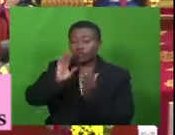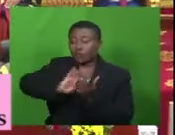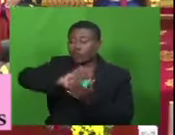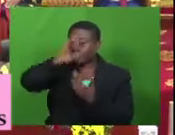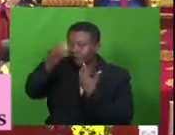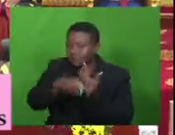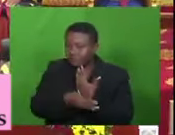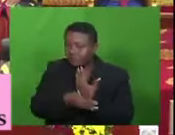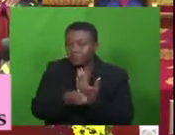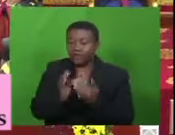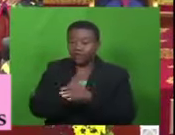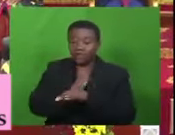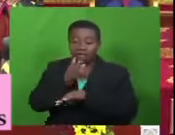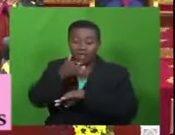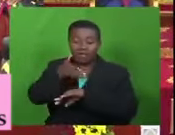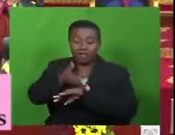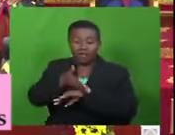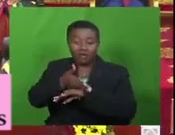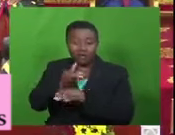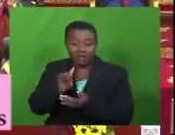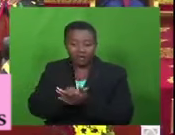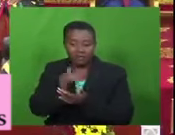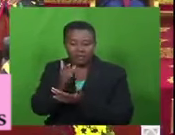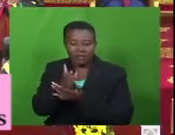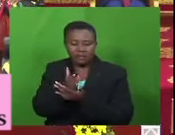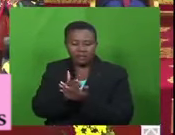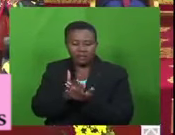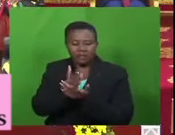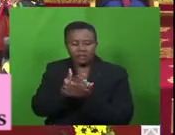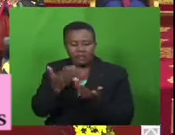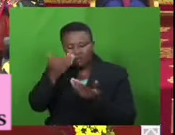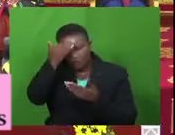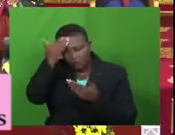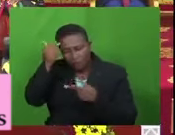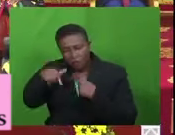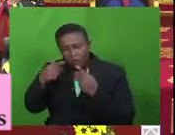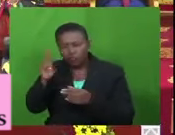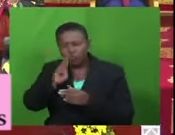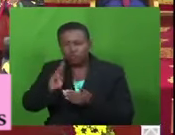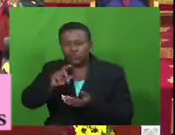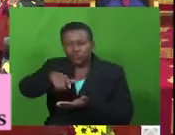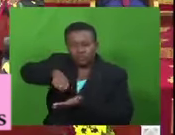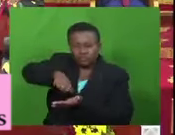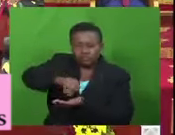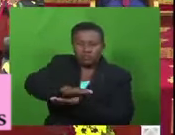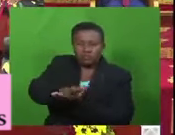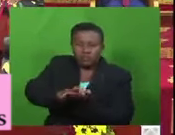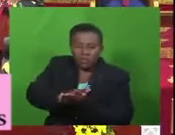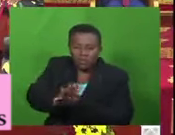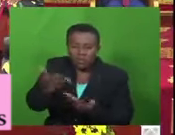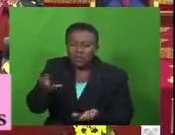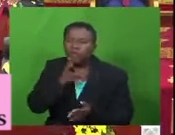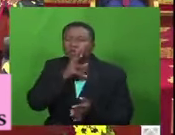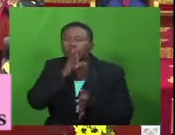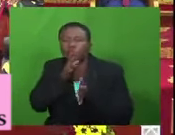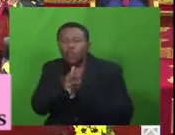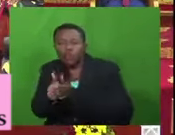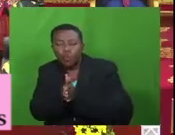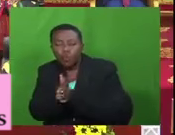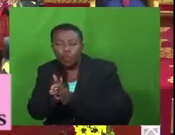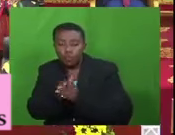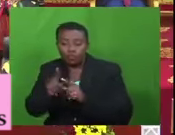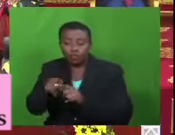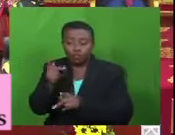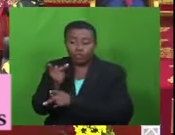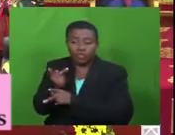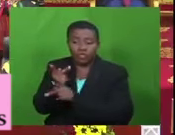event, some might be tempted to forget the volumes of sanitizer and other logistics it took to keep the